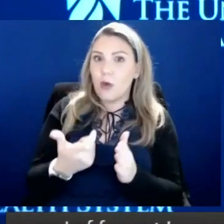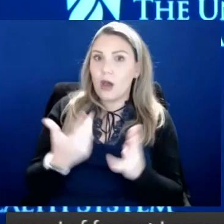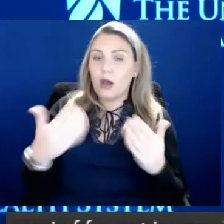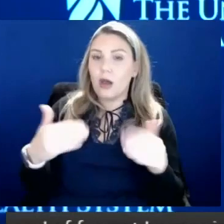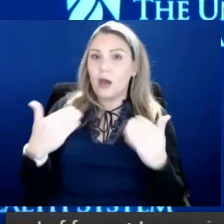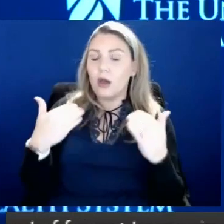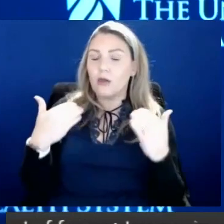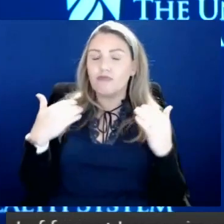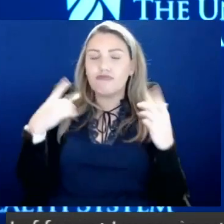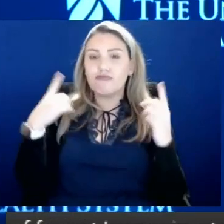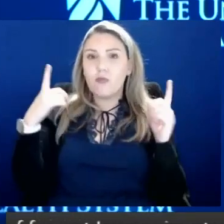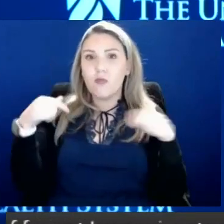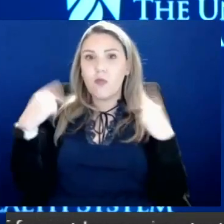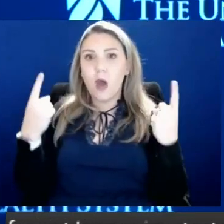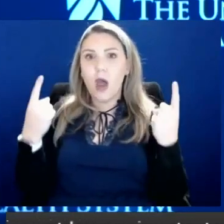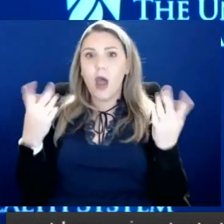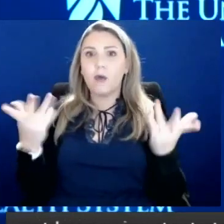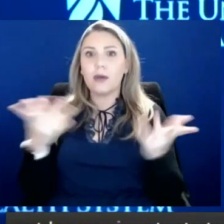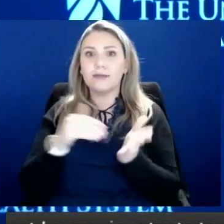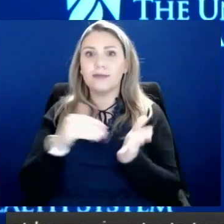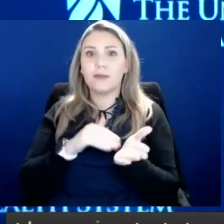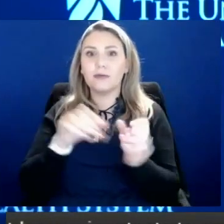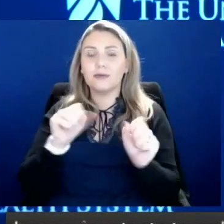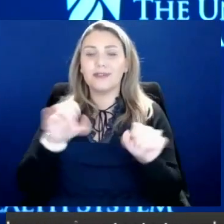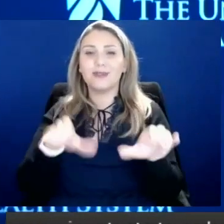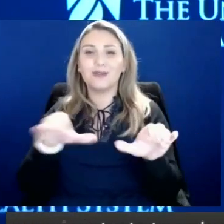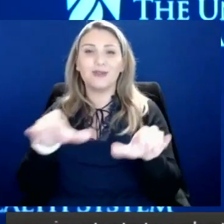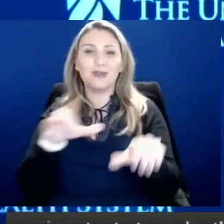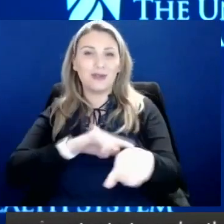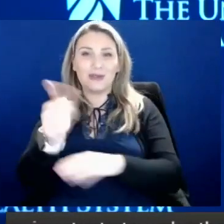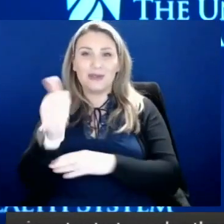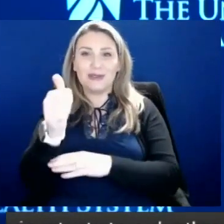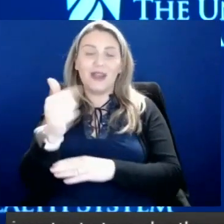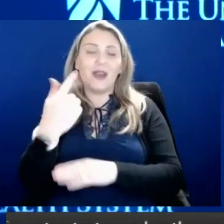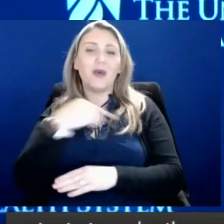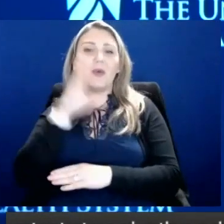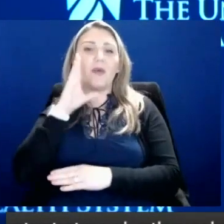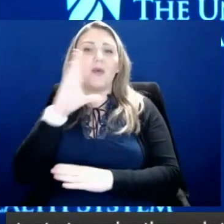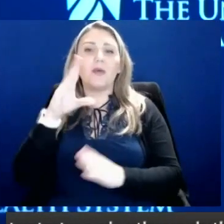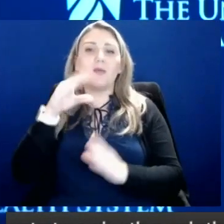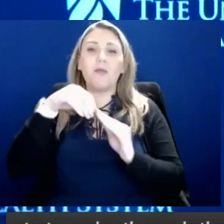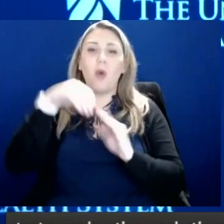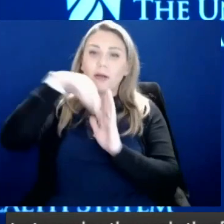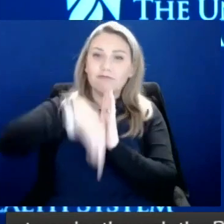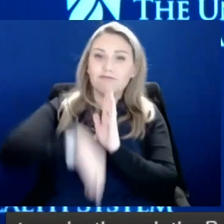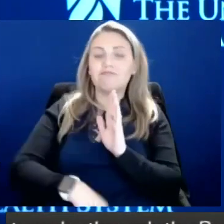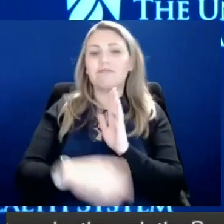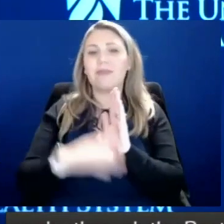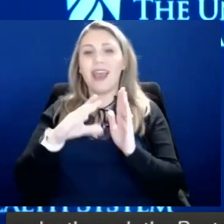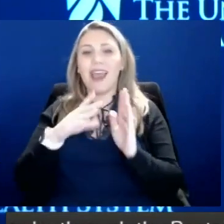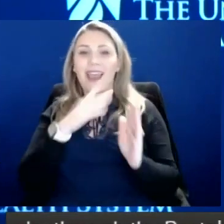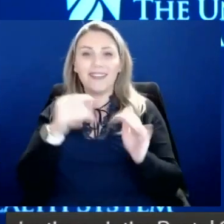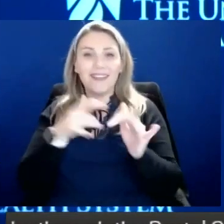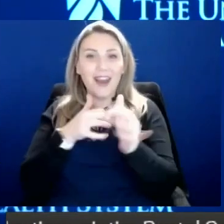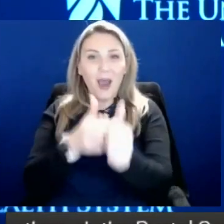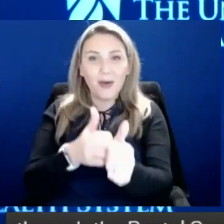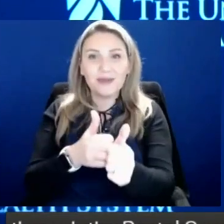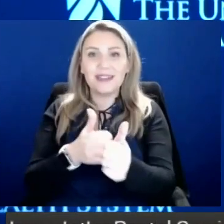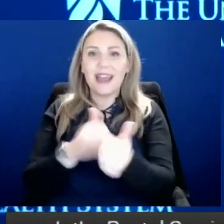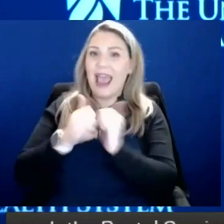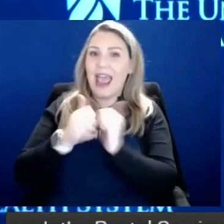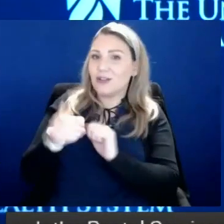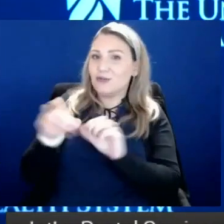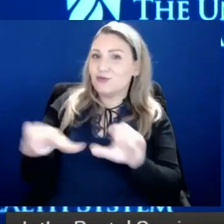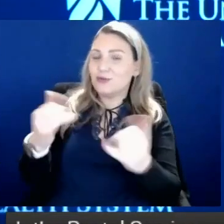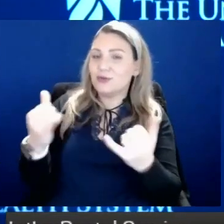what doctors are able to do. Coming up at 10 a.m., we're going to go into depth into this topic. You'll get an update on how Aaron is doing today, and you're going to meet another patient that